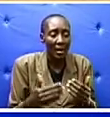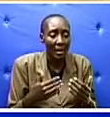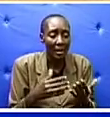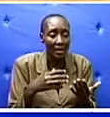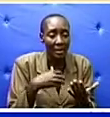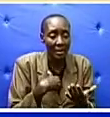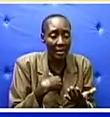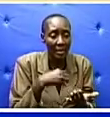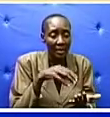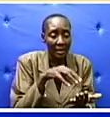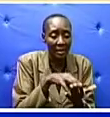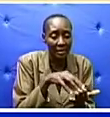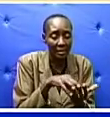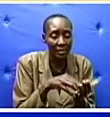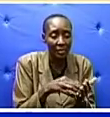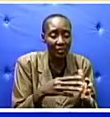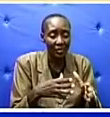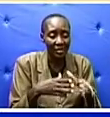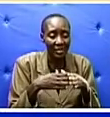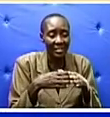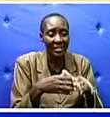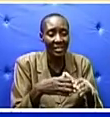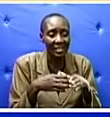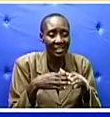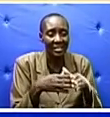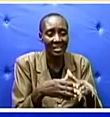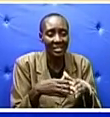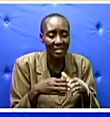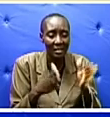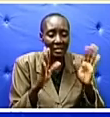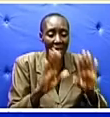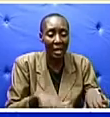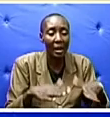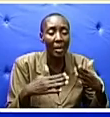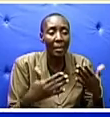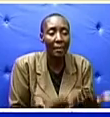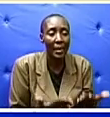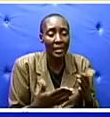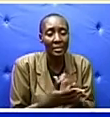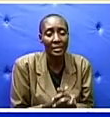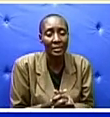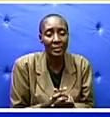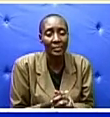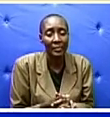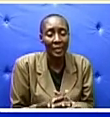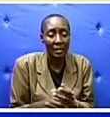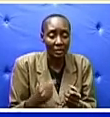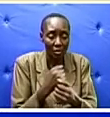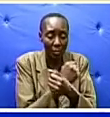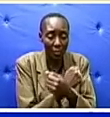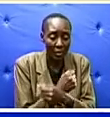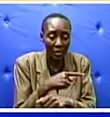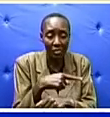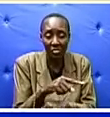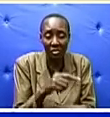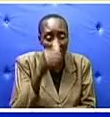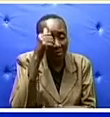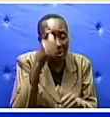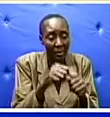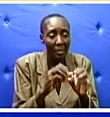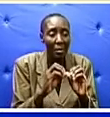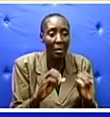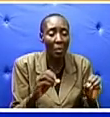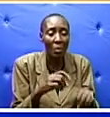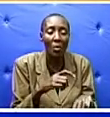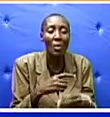sex orgies and stuff. Mm-hmm. You know, these kids do not know, like you're supposed to protect yourself, you're not supposed to even to engage yourself in